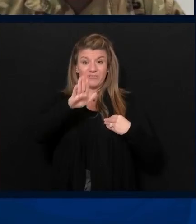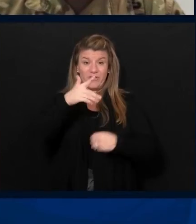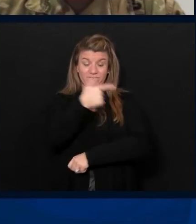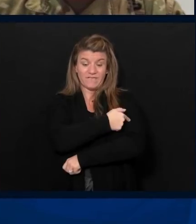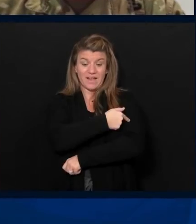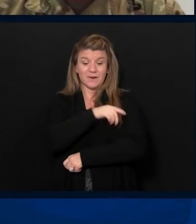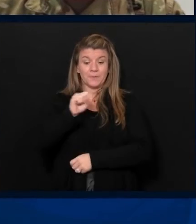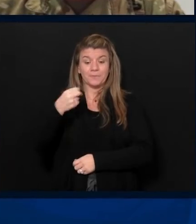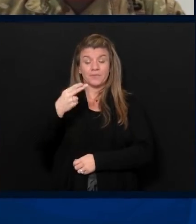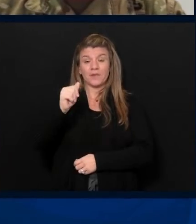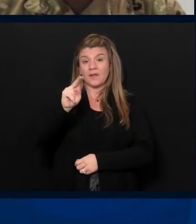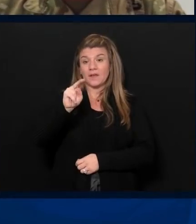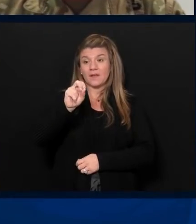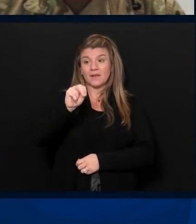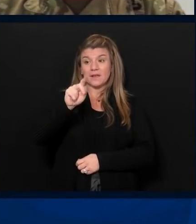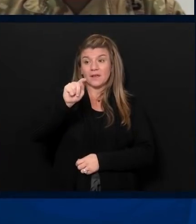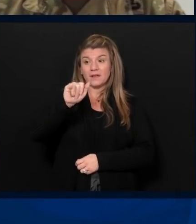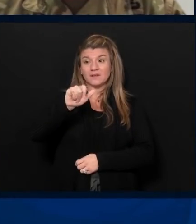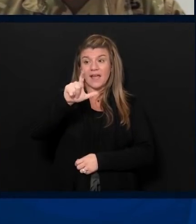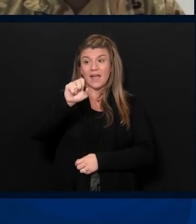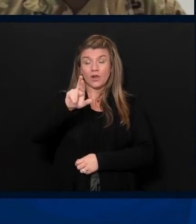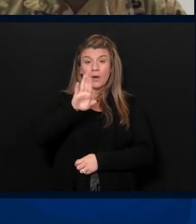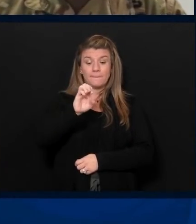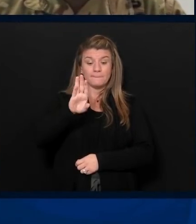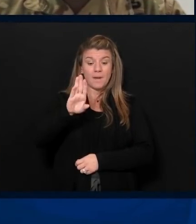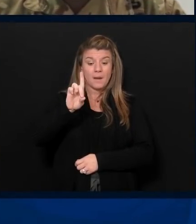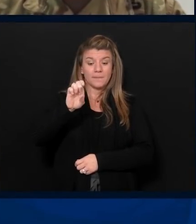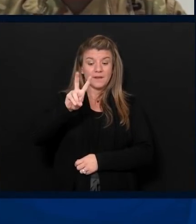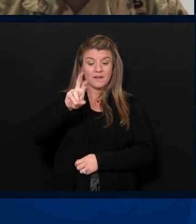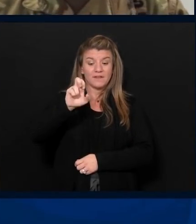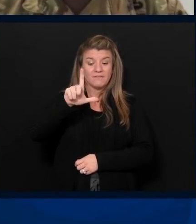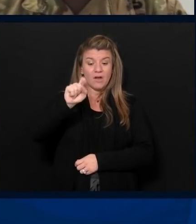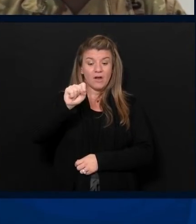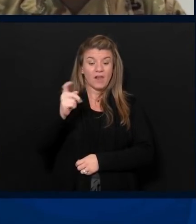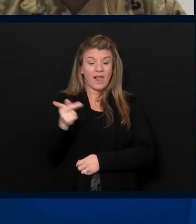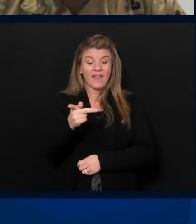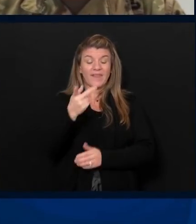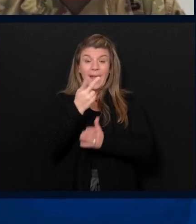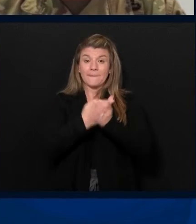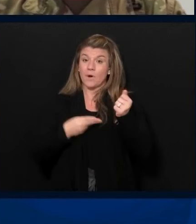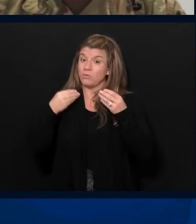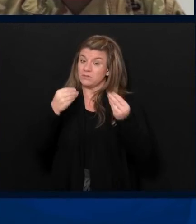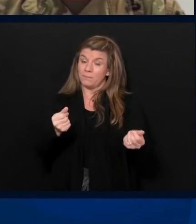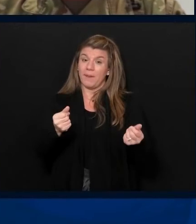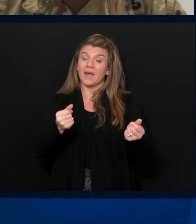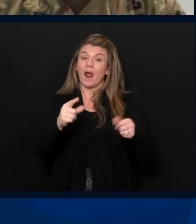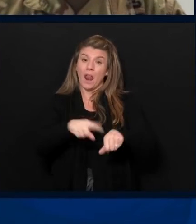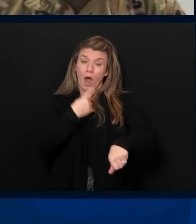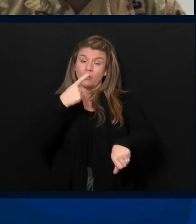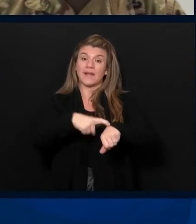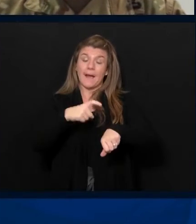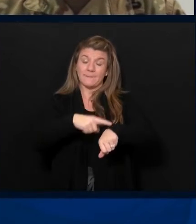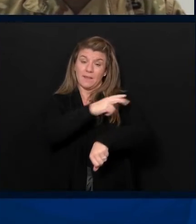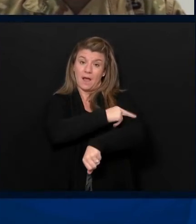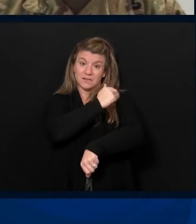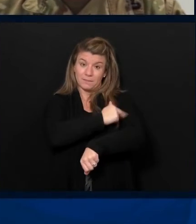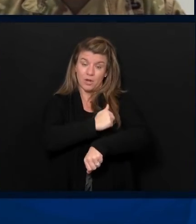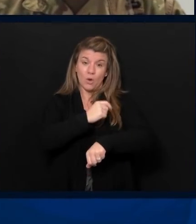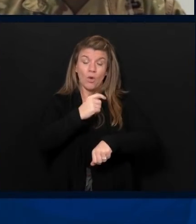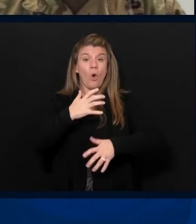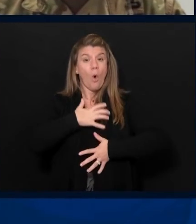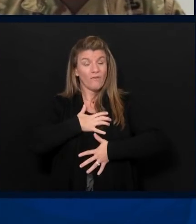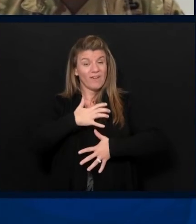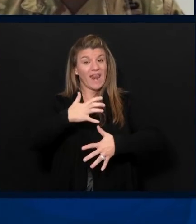vaccine, Shannon Taylor and Bob DeVault, who both spent a significant amount of time in the hospital and on